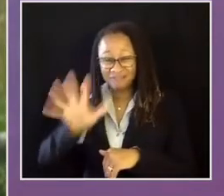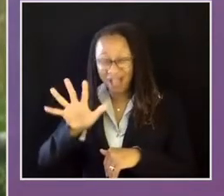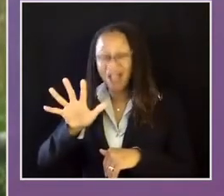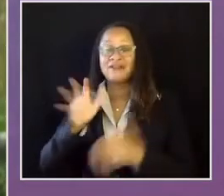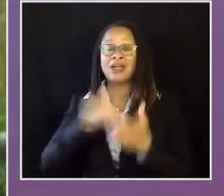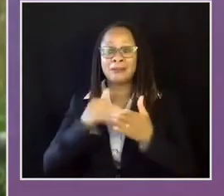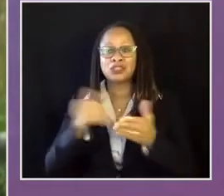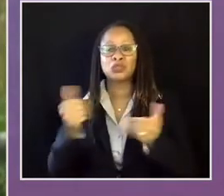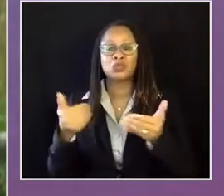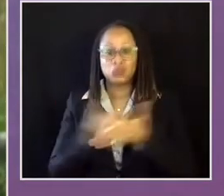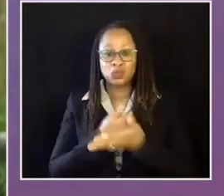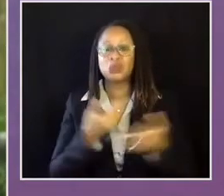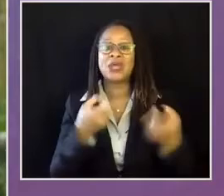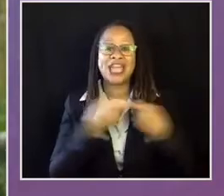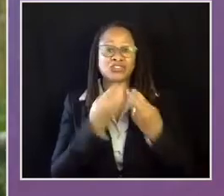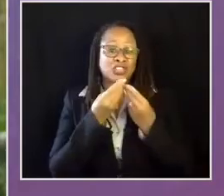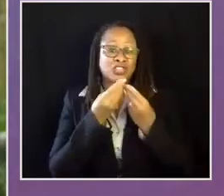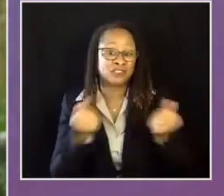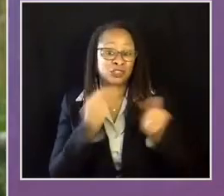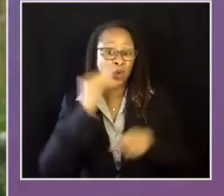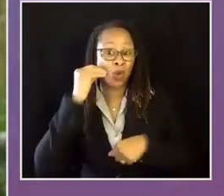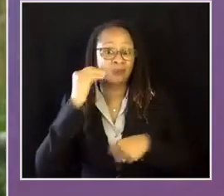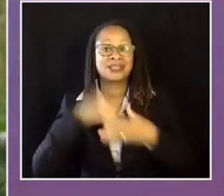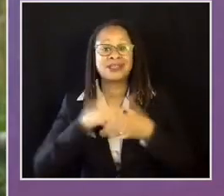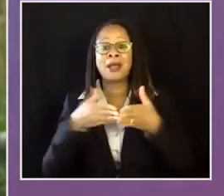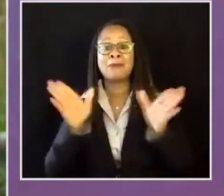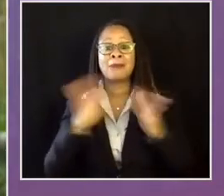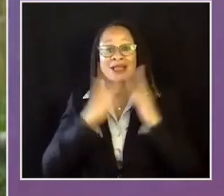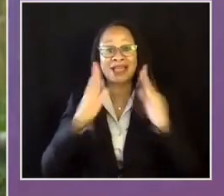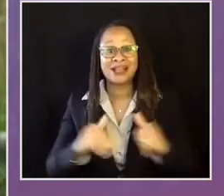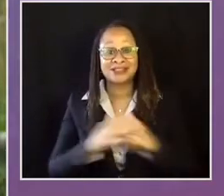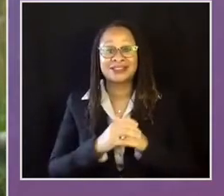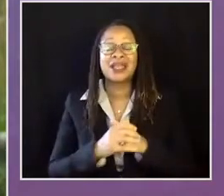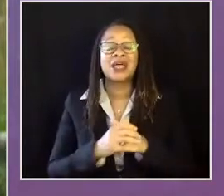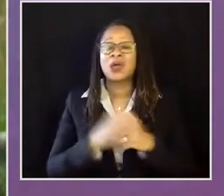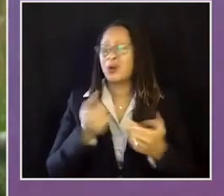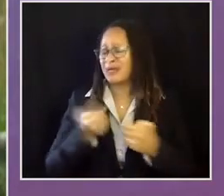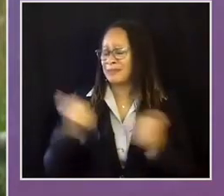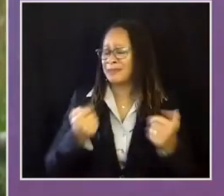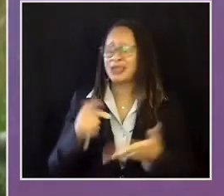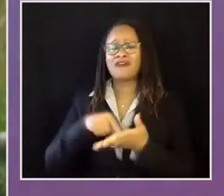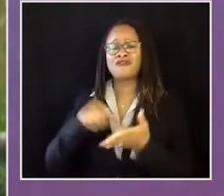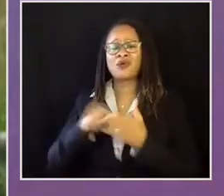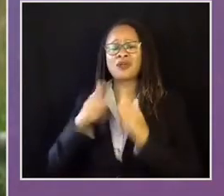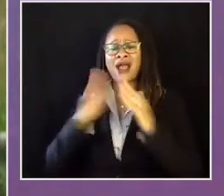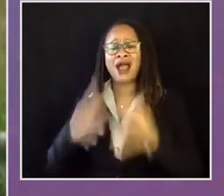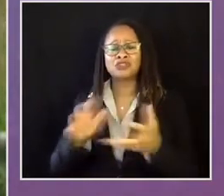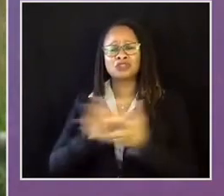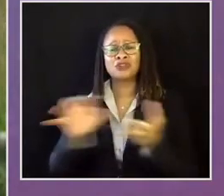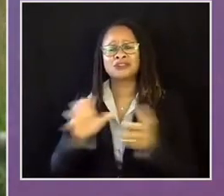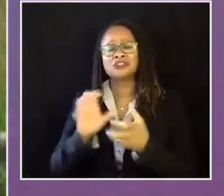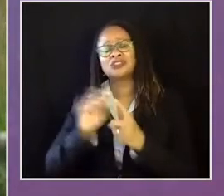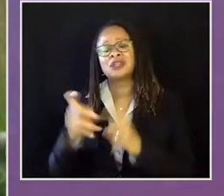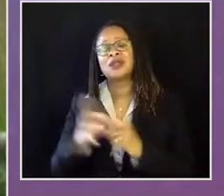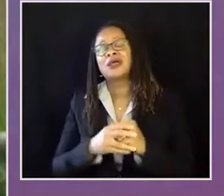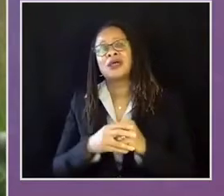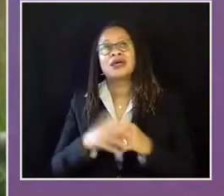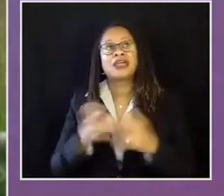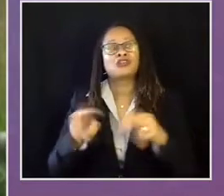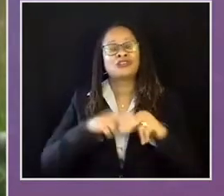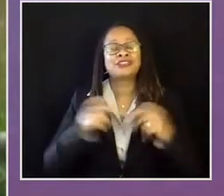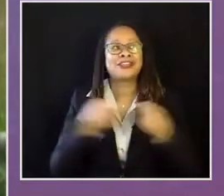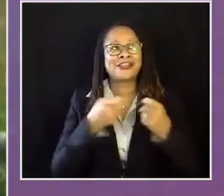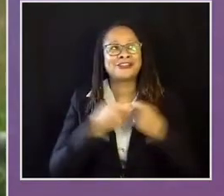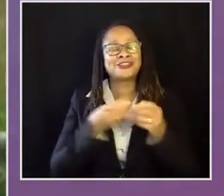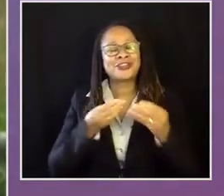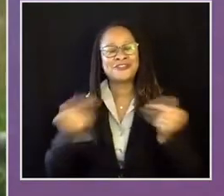will benefit our communities in three times over by eliminating the affordable housing crisis, by increasing energy efficiency, and by reducing